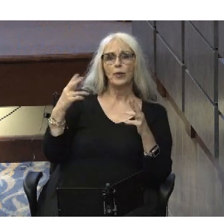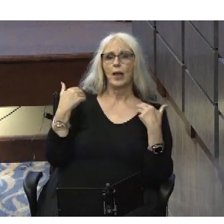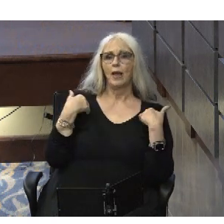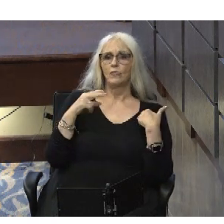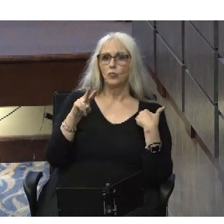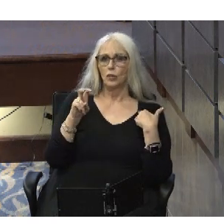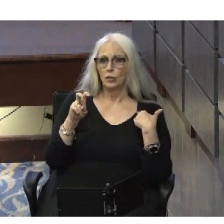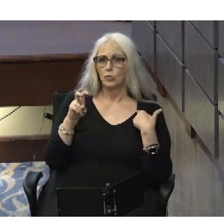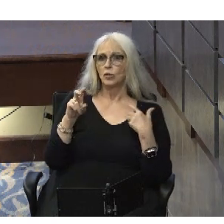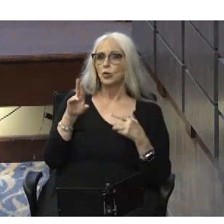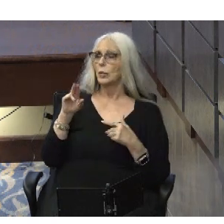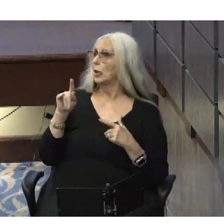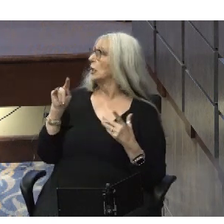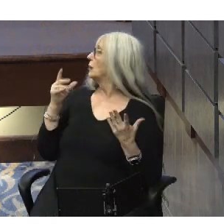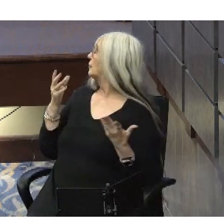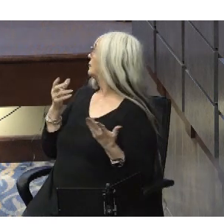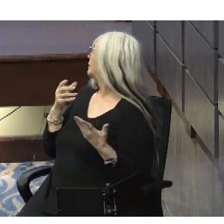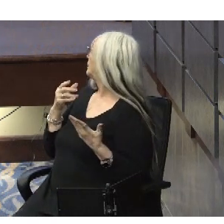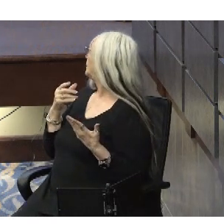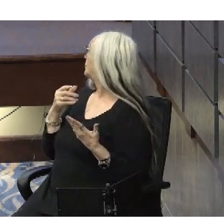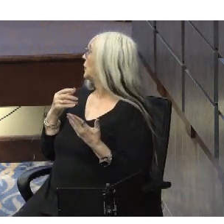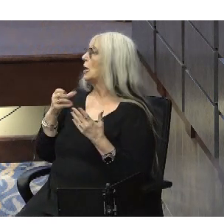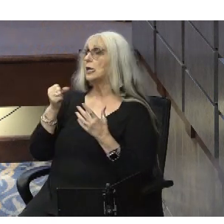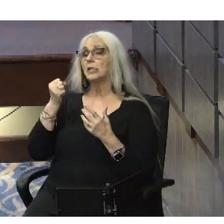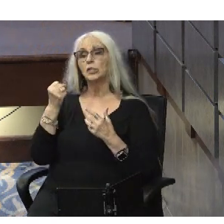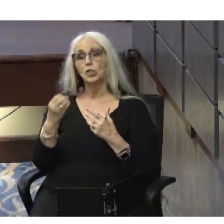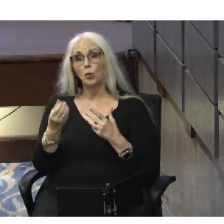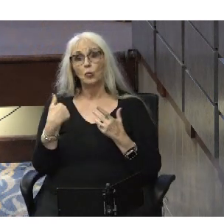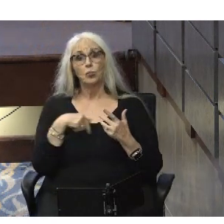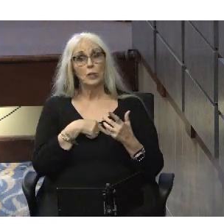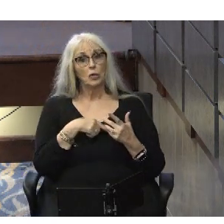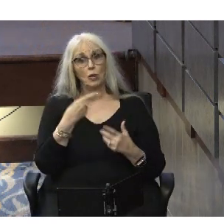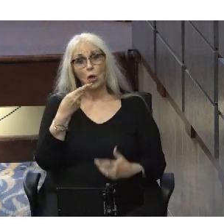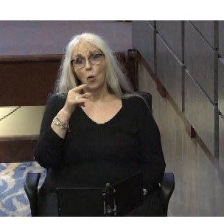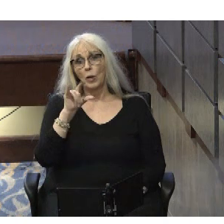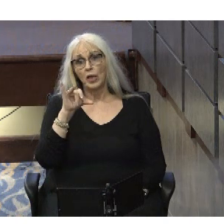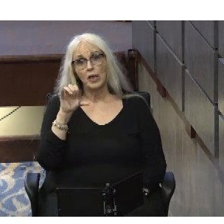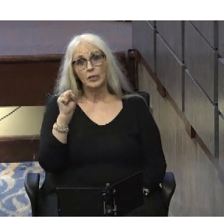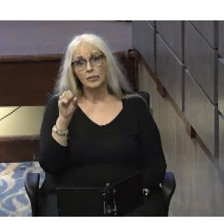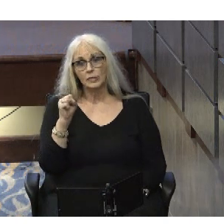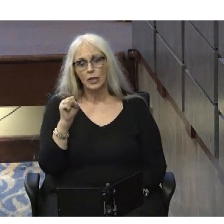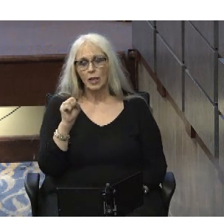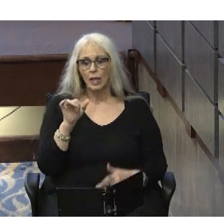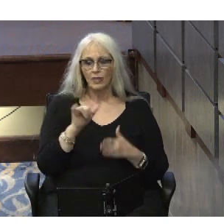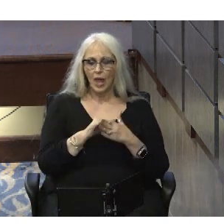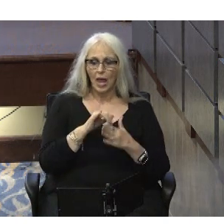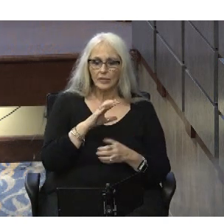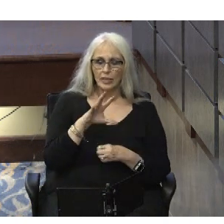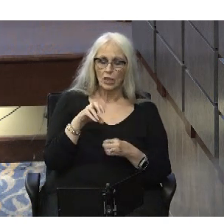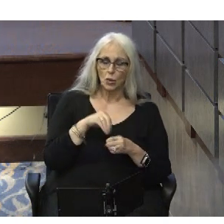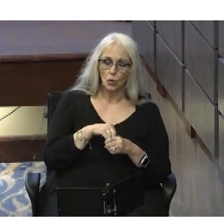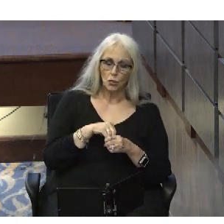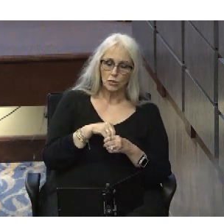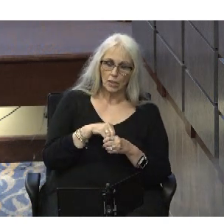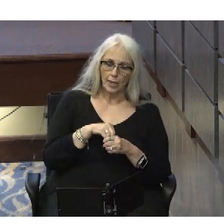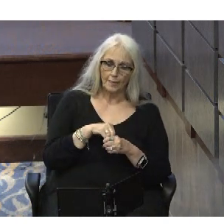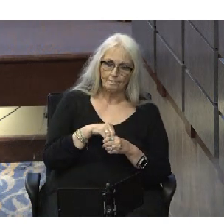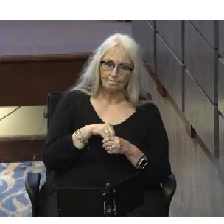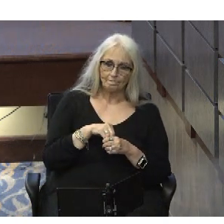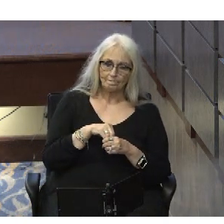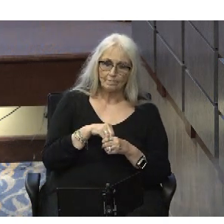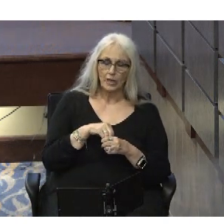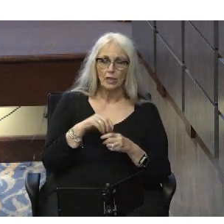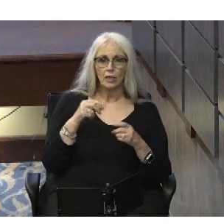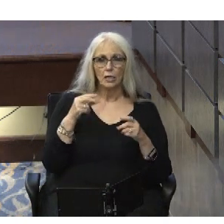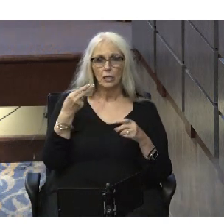multipurpose facilities we have. The word homeless, in quotations, includes these defined as by